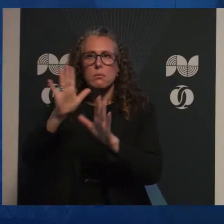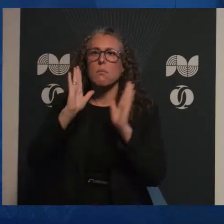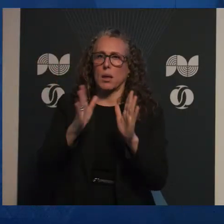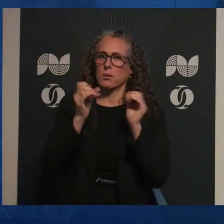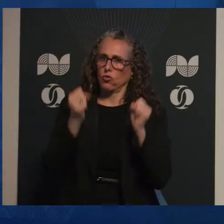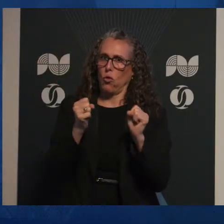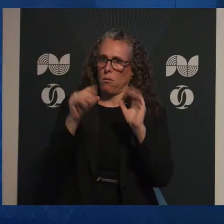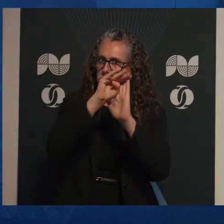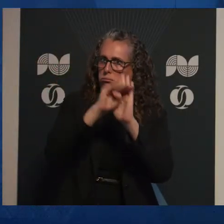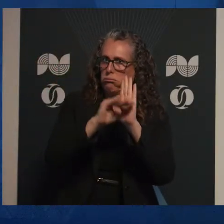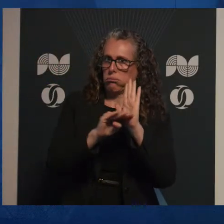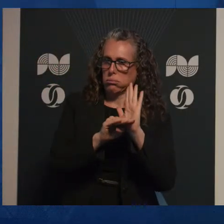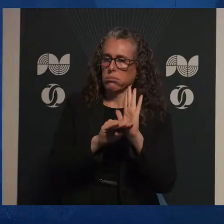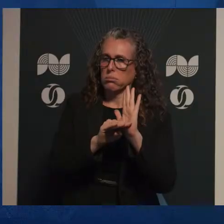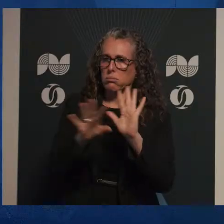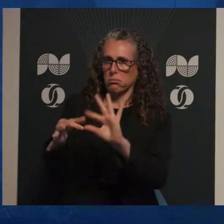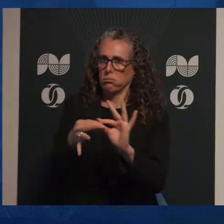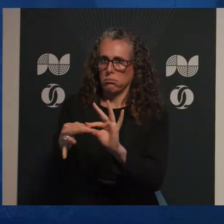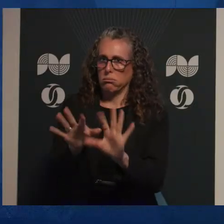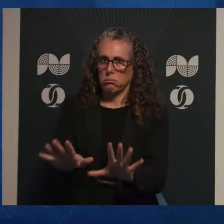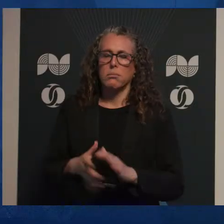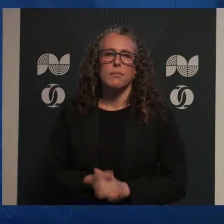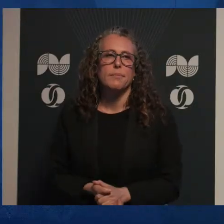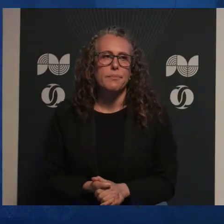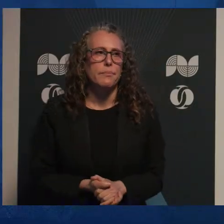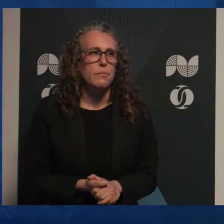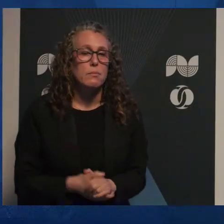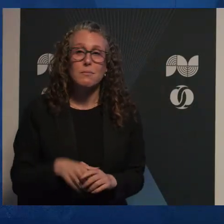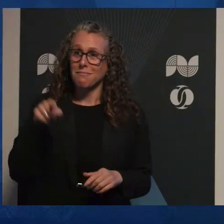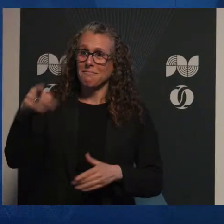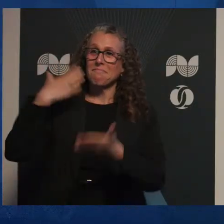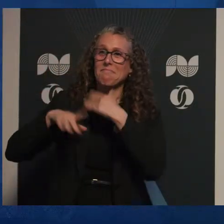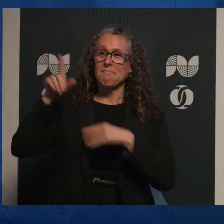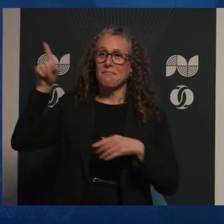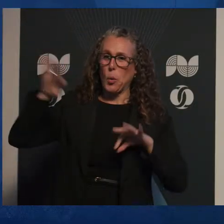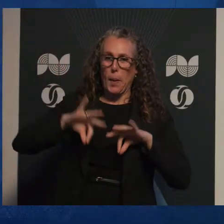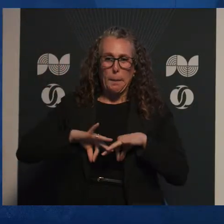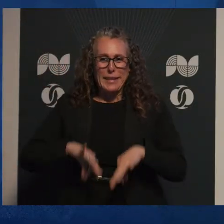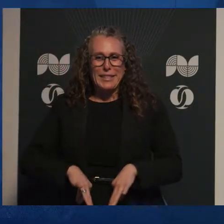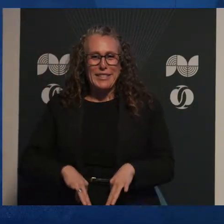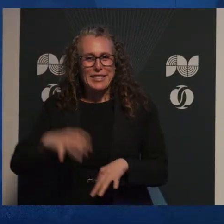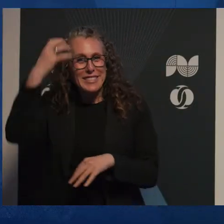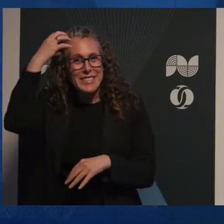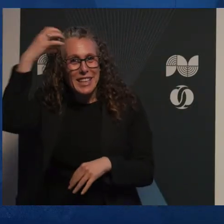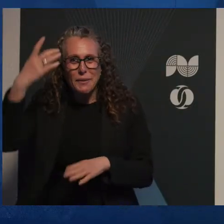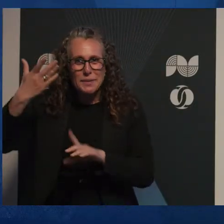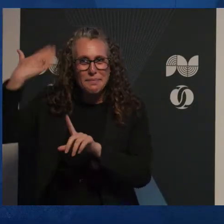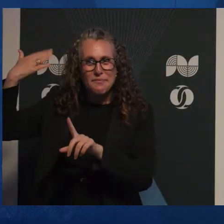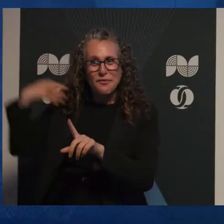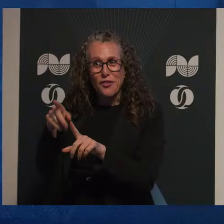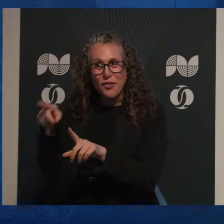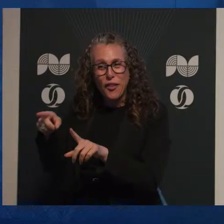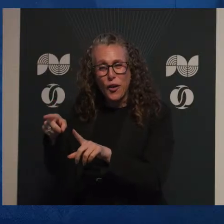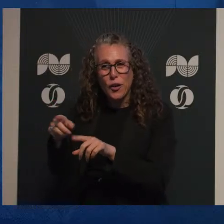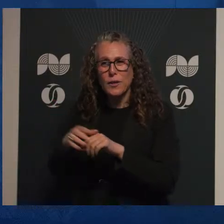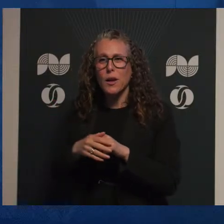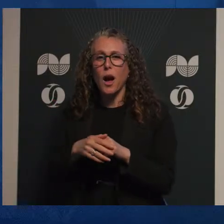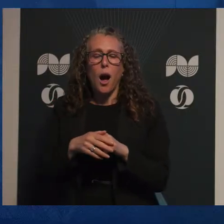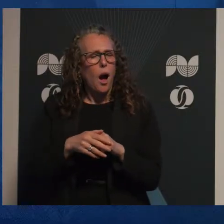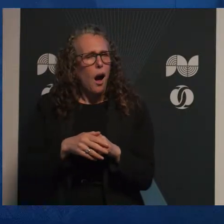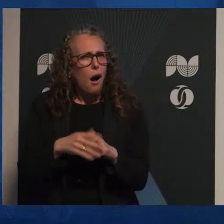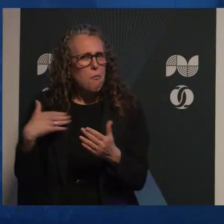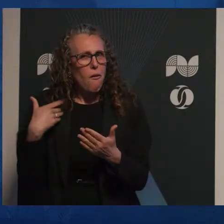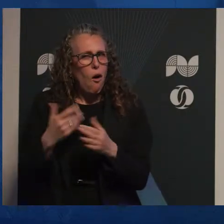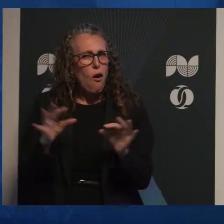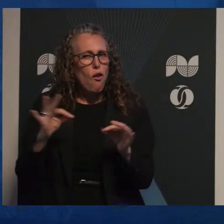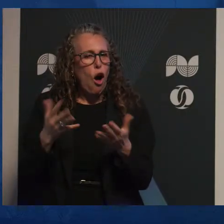Doida, I mean, you were a government minister. I'm just curious, we haven't really talked about the politics of this. Are